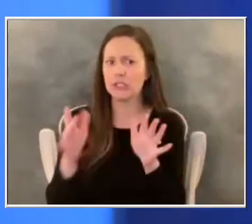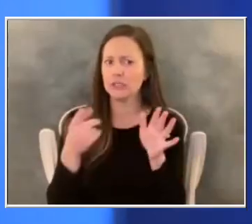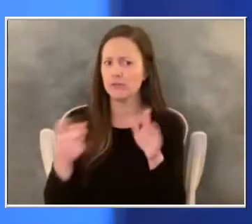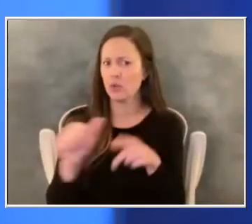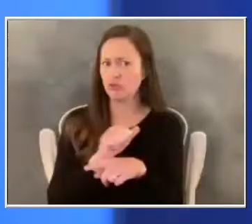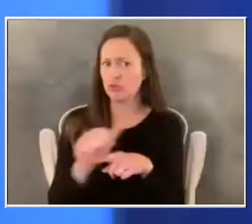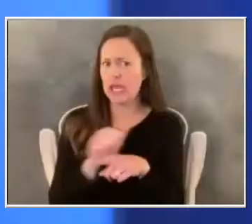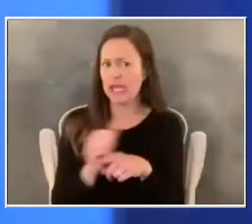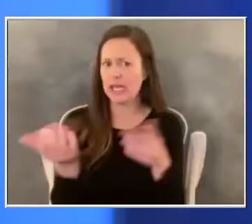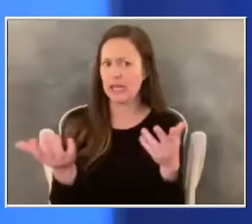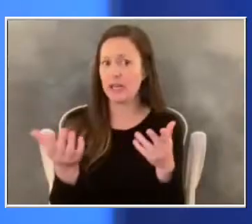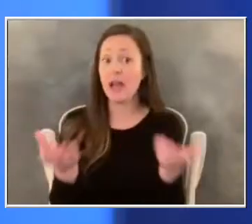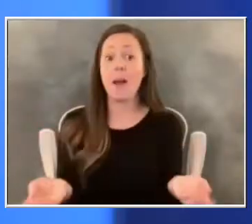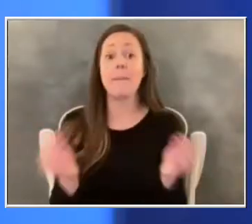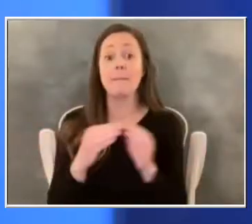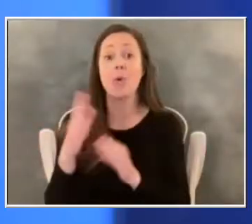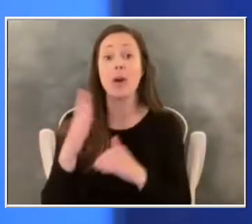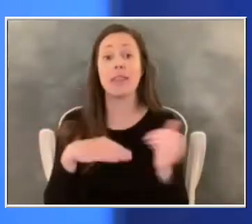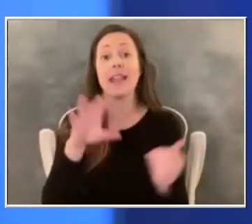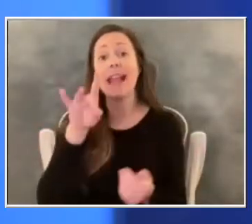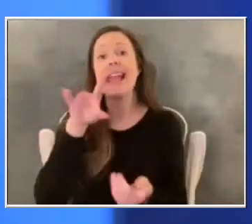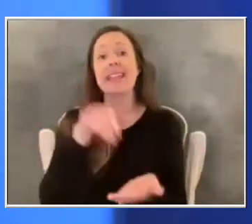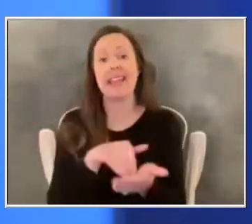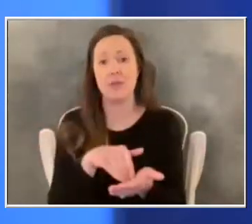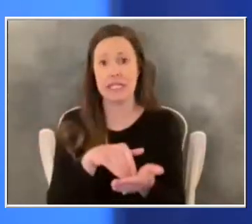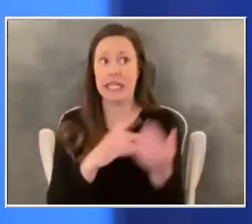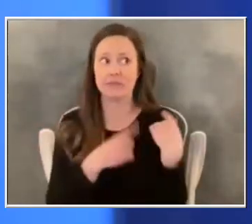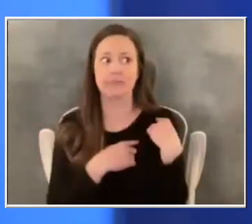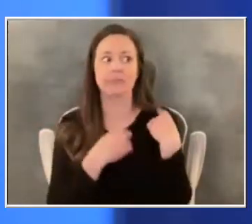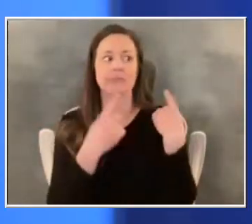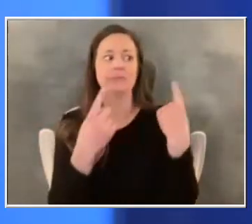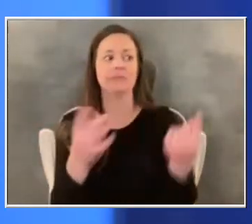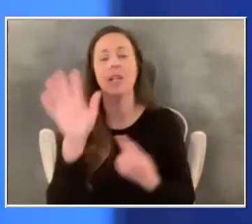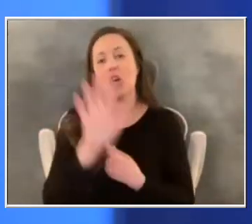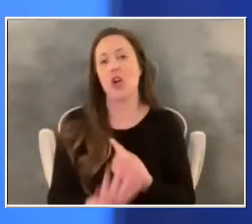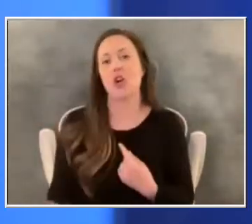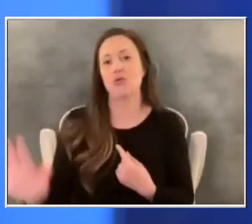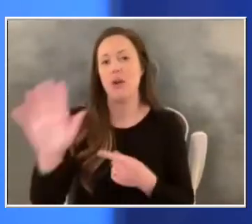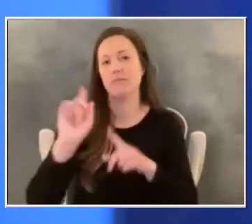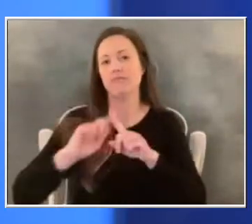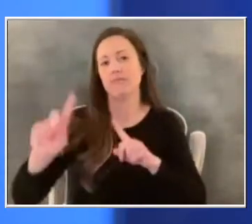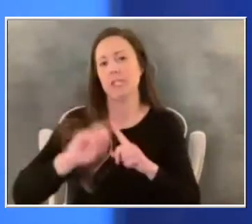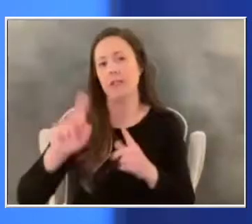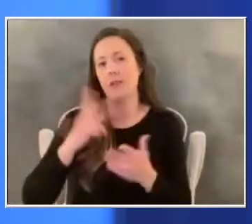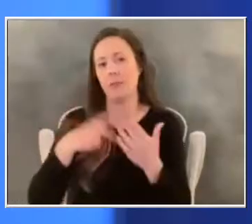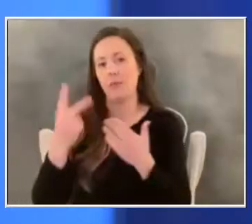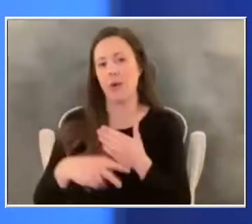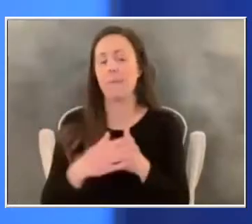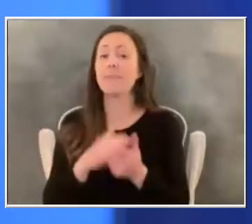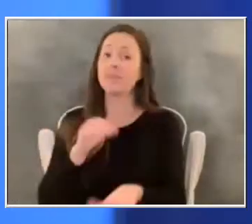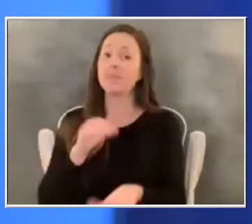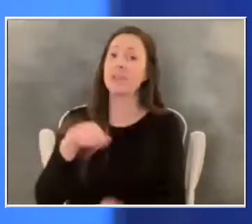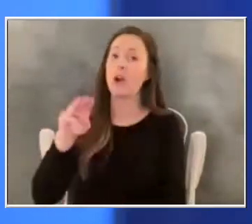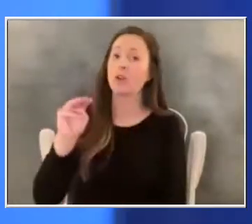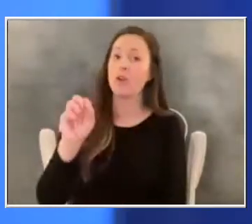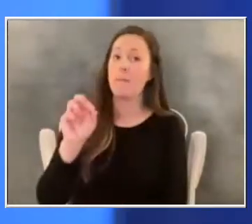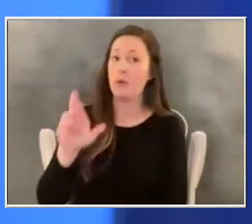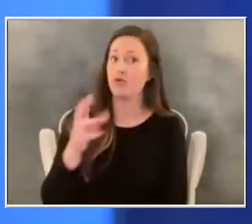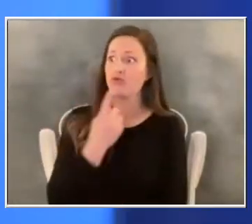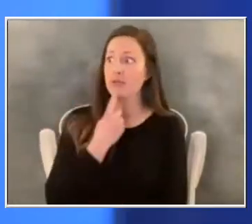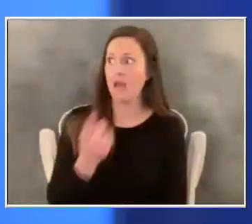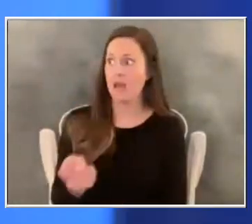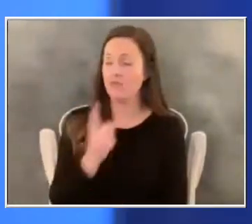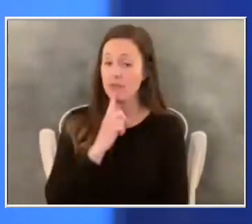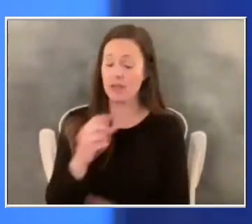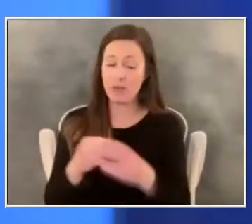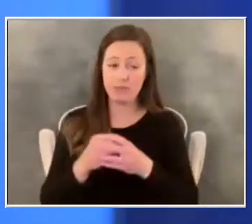more than 8,000 providers at this point in time across all of our programs. And as Dr. Mosier said, we've grown to the point where we now